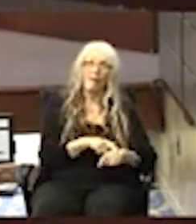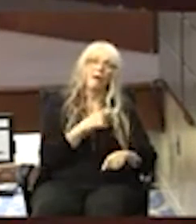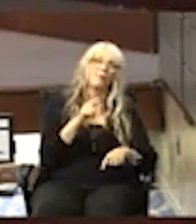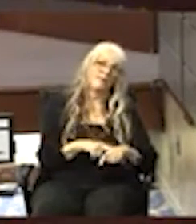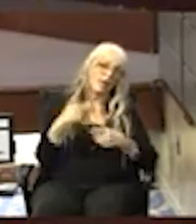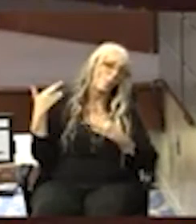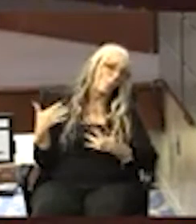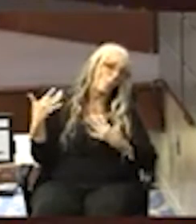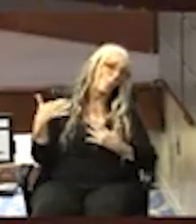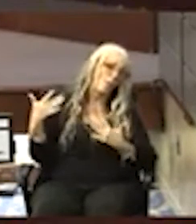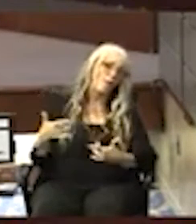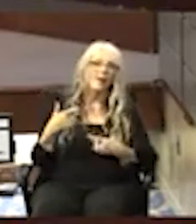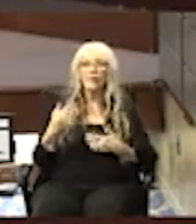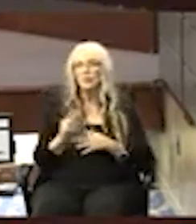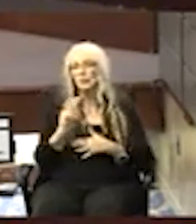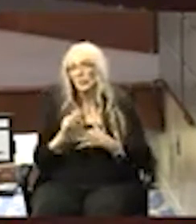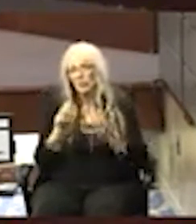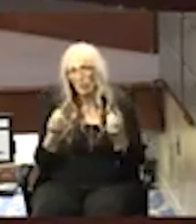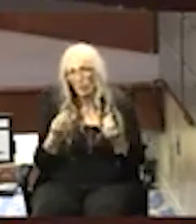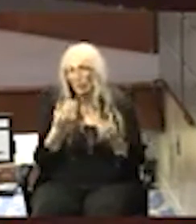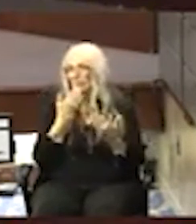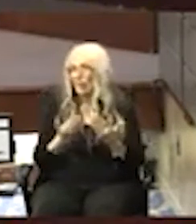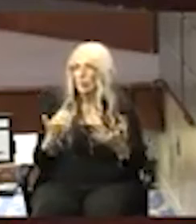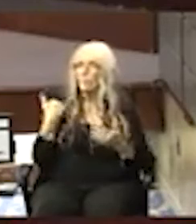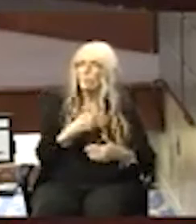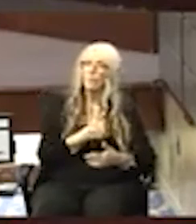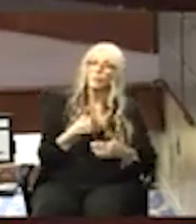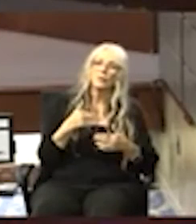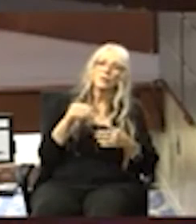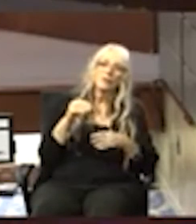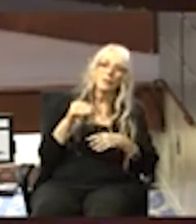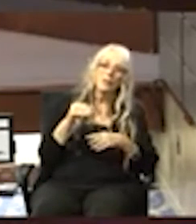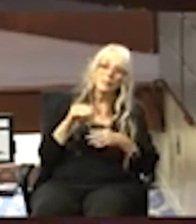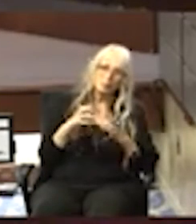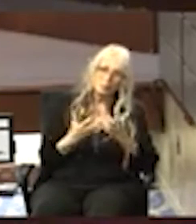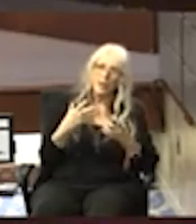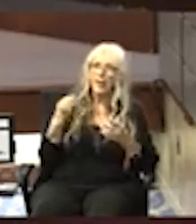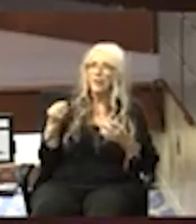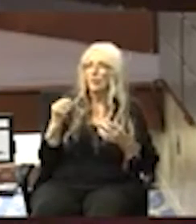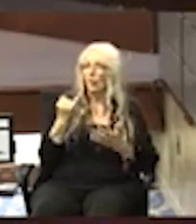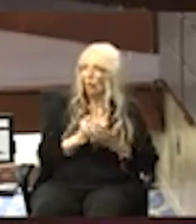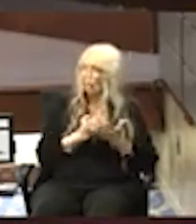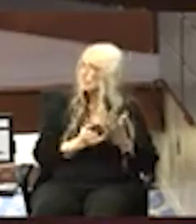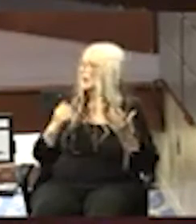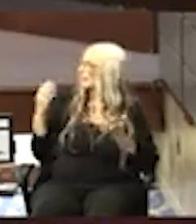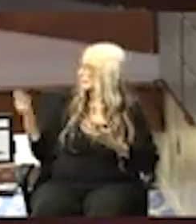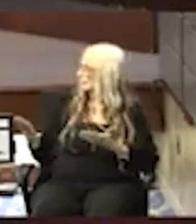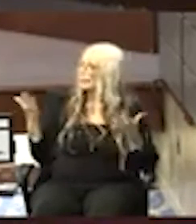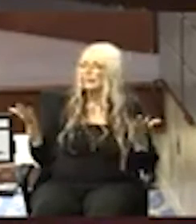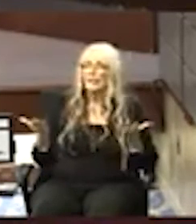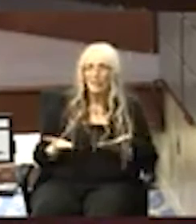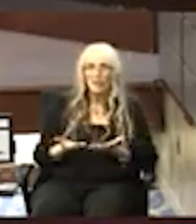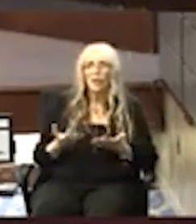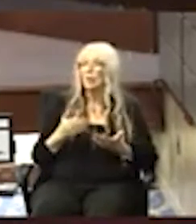in utilizing this property. So thanks to members of the task force, thanks to Lisa, Jonathan, and our architect here in getting this moving. I